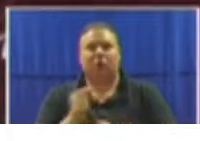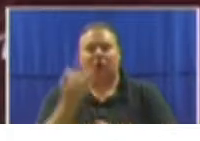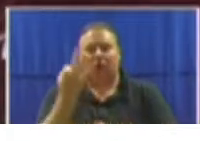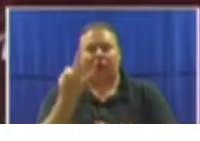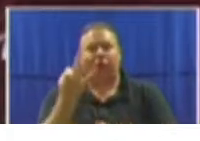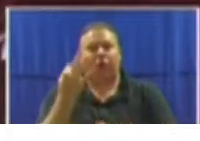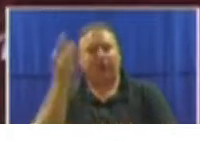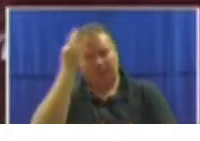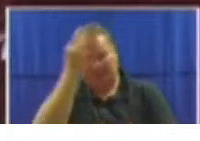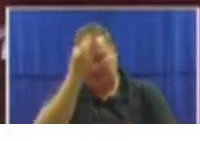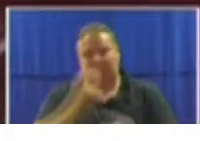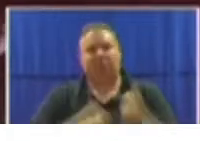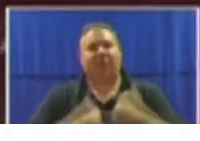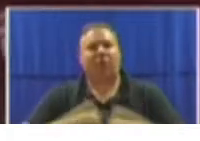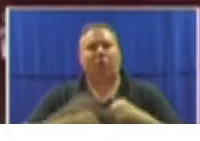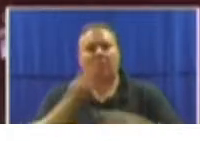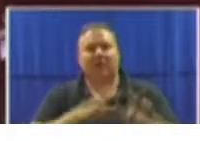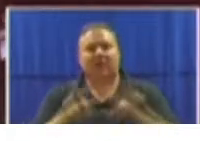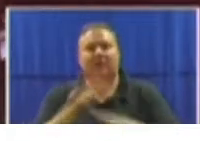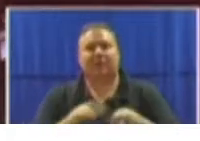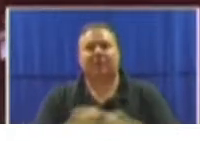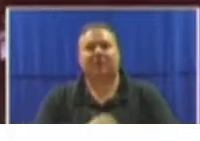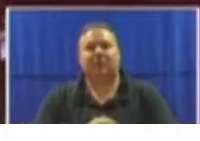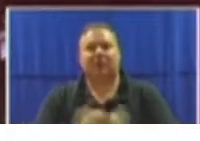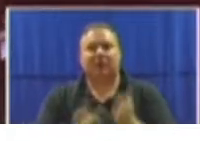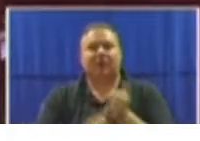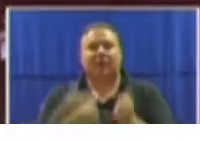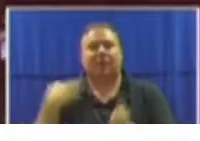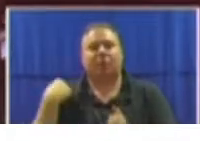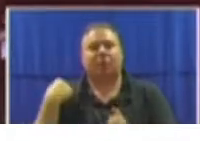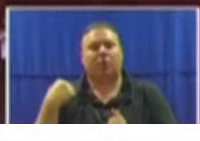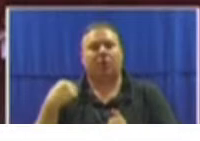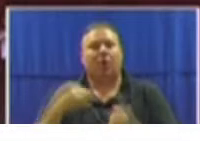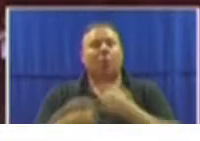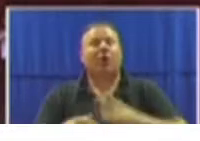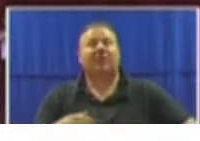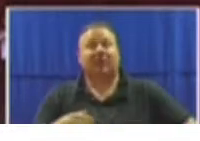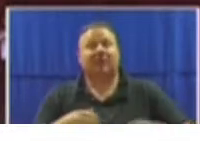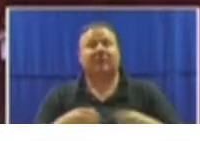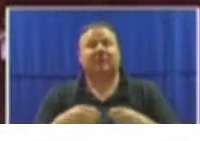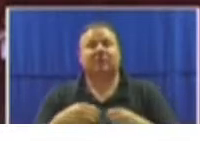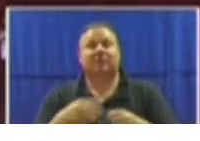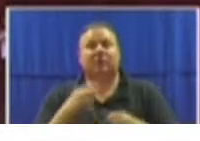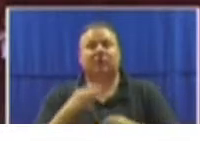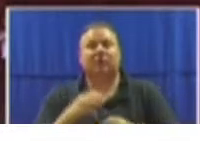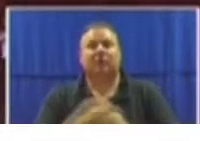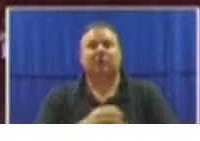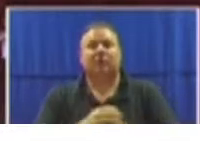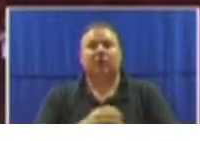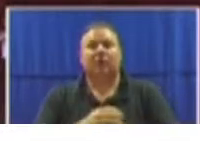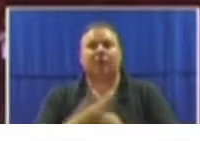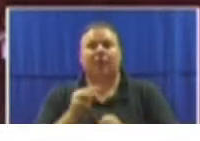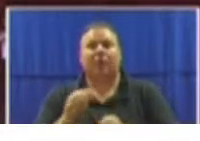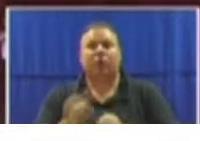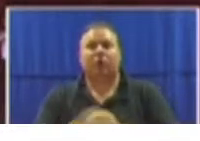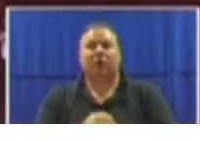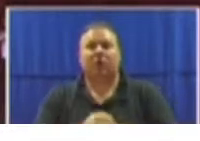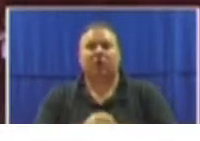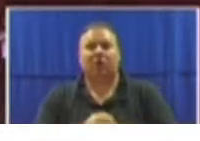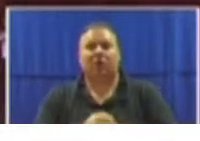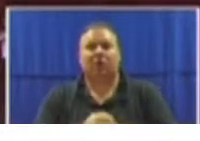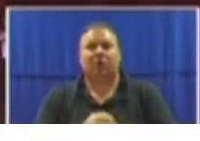performance assessment for them. Let's start with Deputy President Mabuza, who's buried deeper into the Russian regime than the layers of a nesting